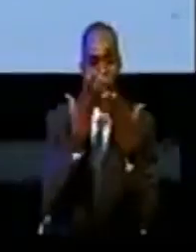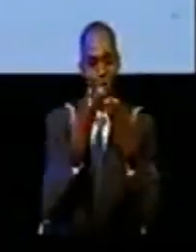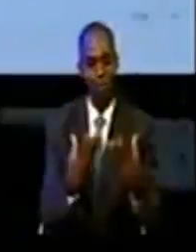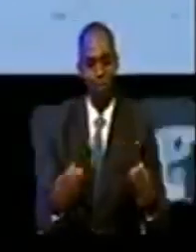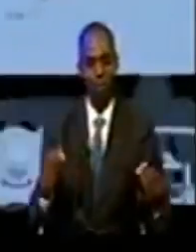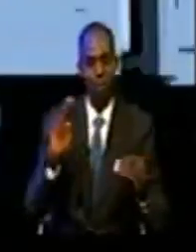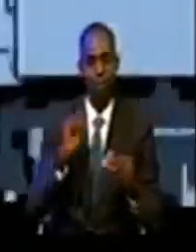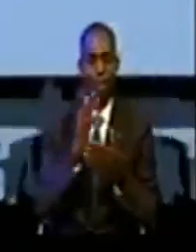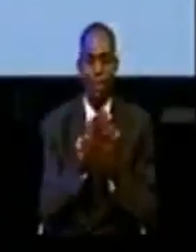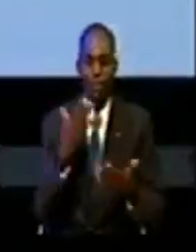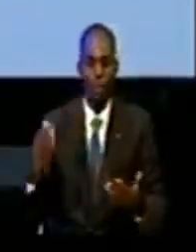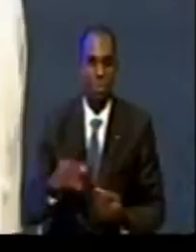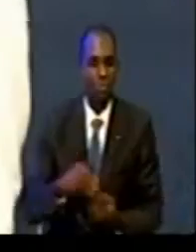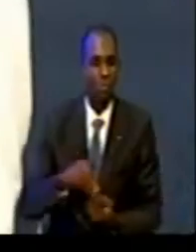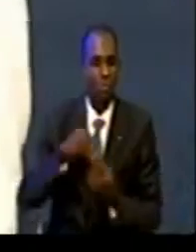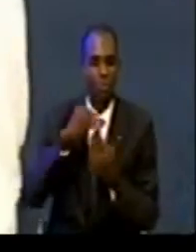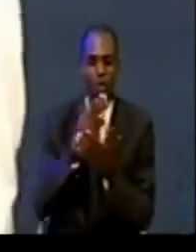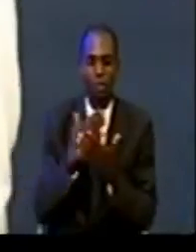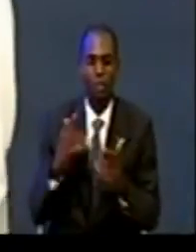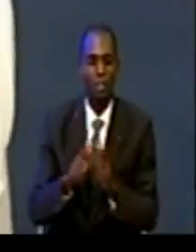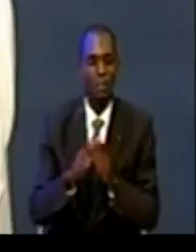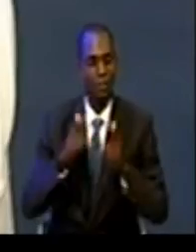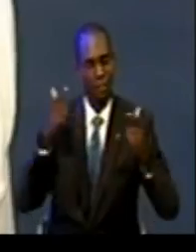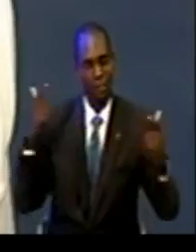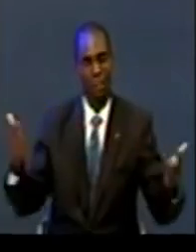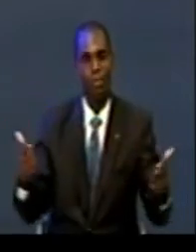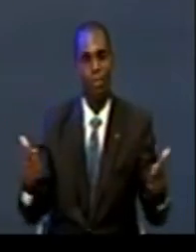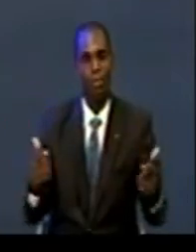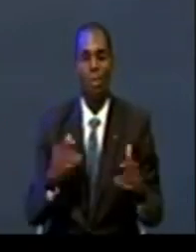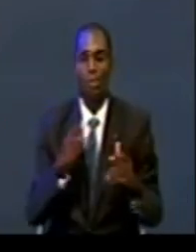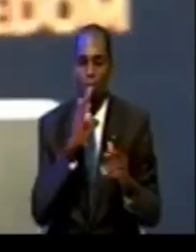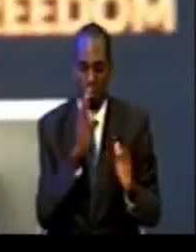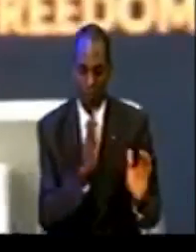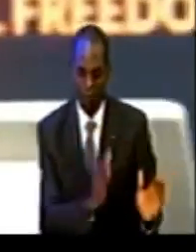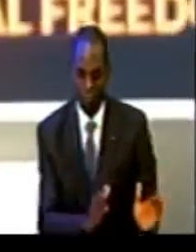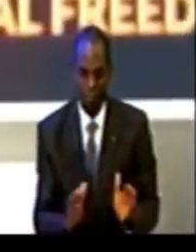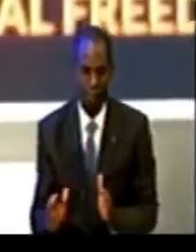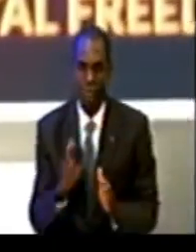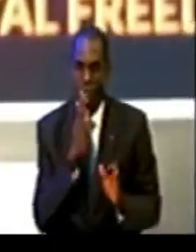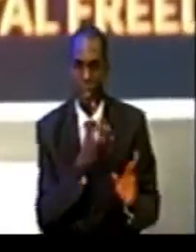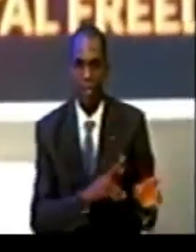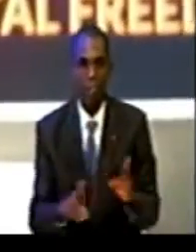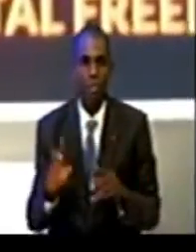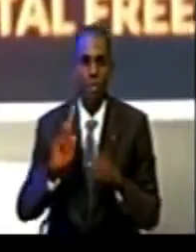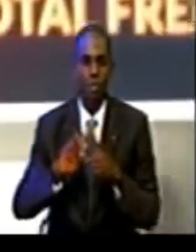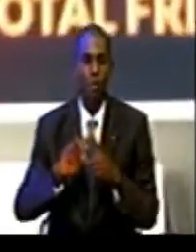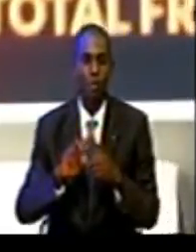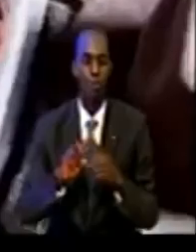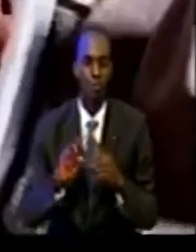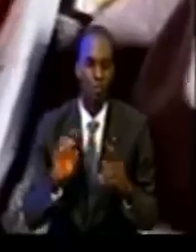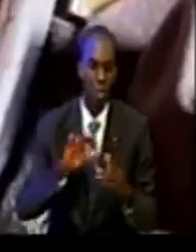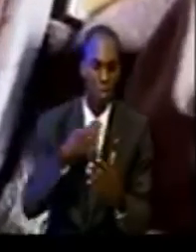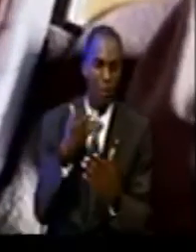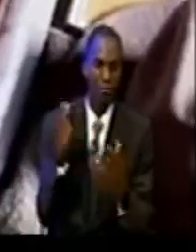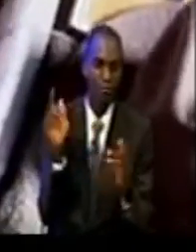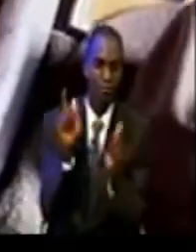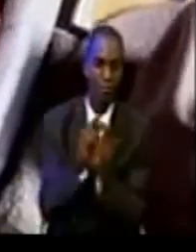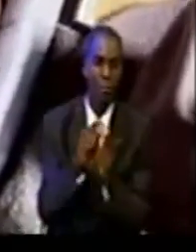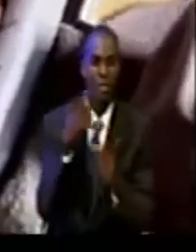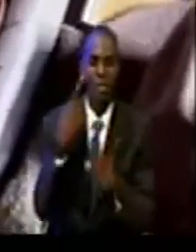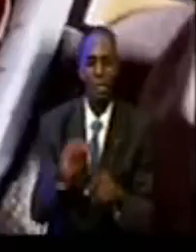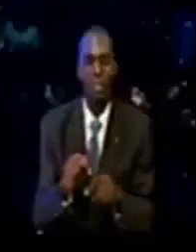touch to divine solution. Something spectacular, something extraordinary. Get ready